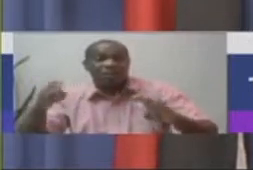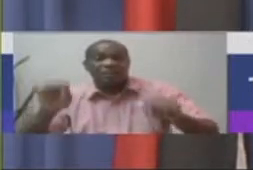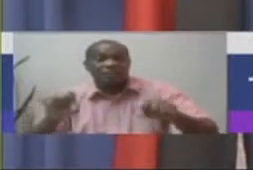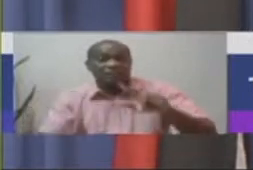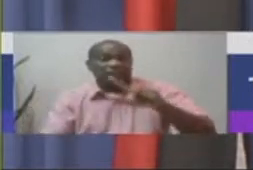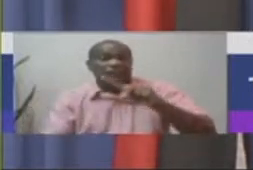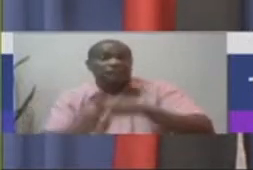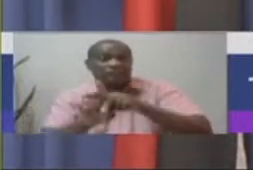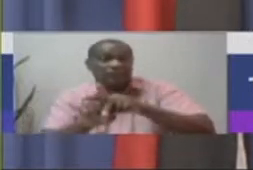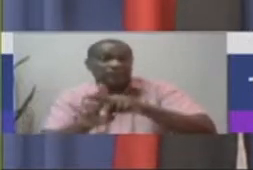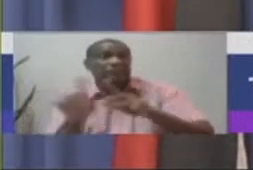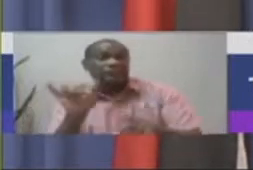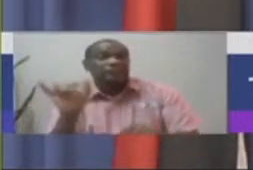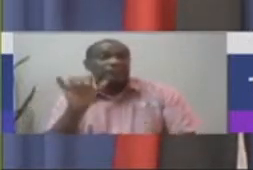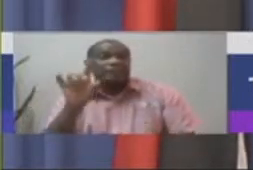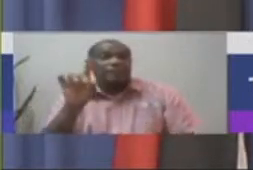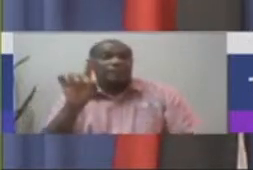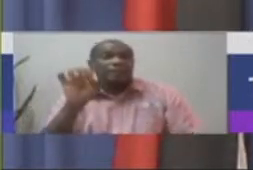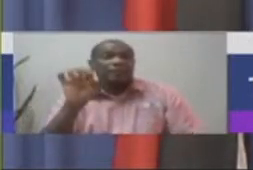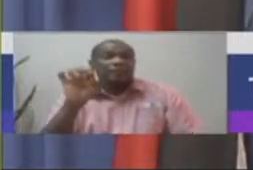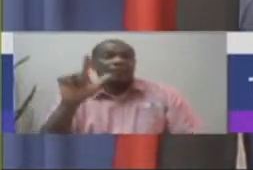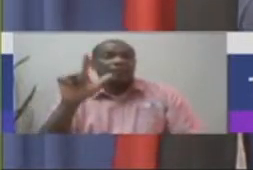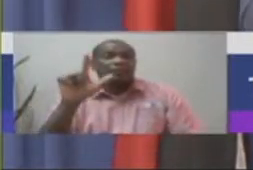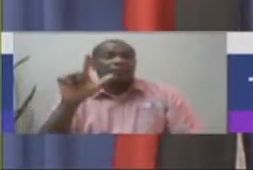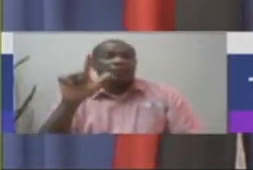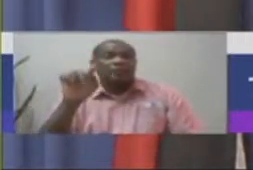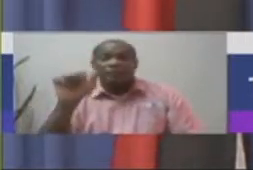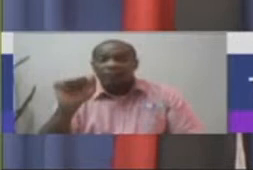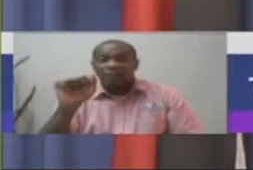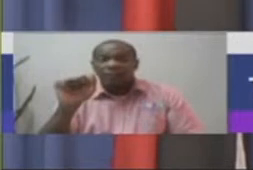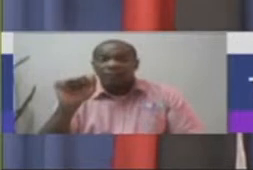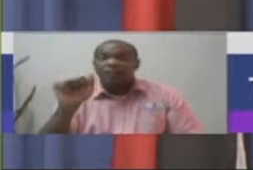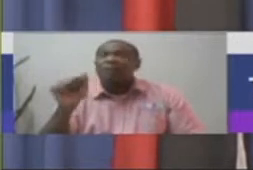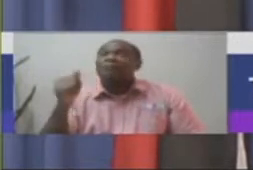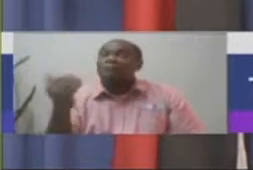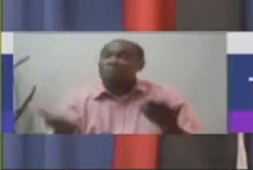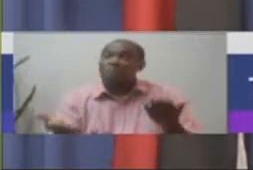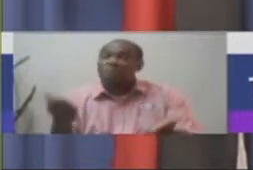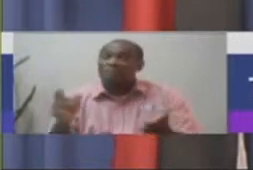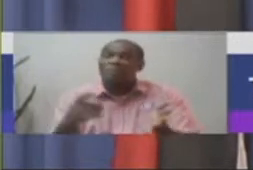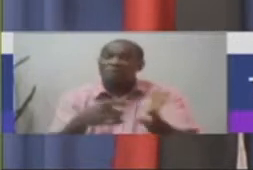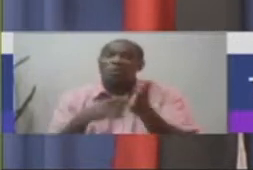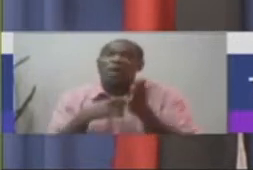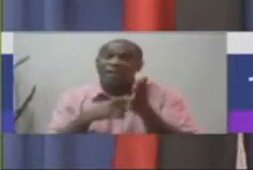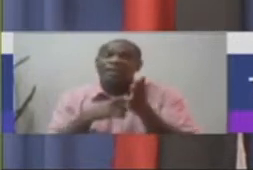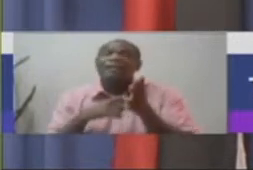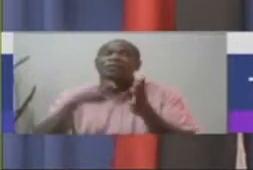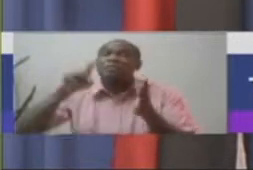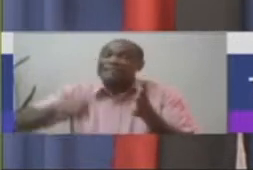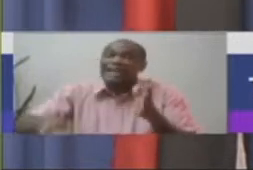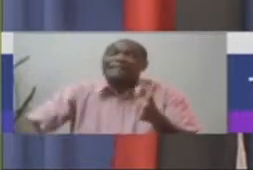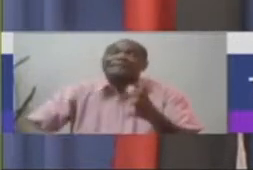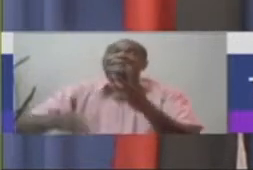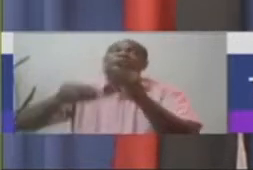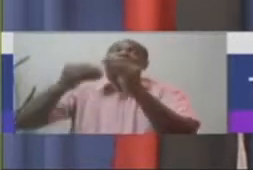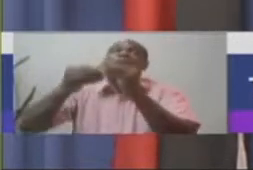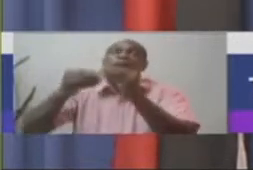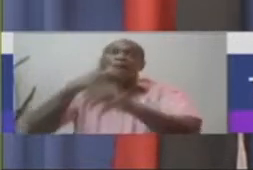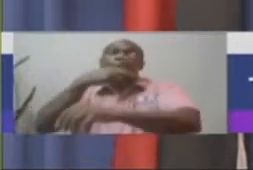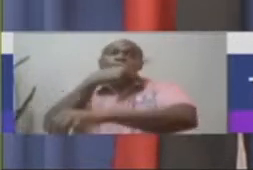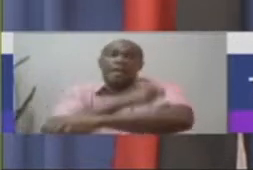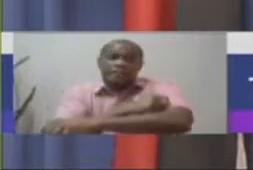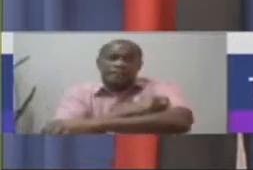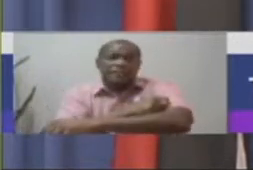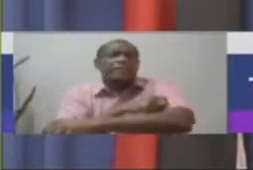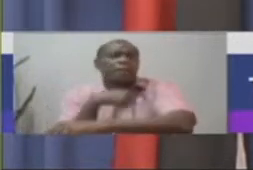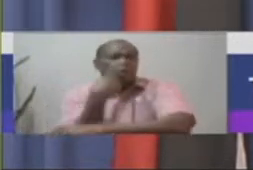may require human beings to have additional vaccinations as boosters to be able to cope